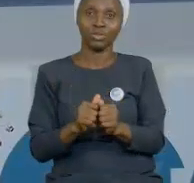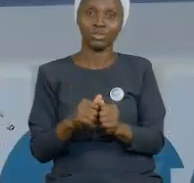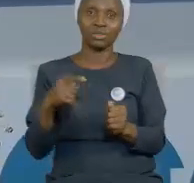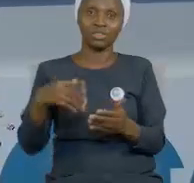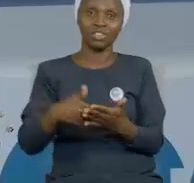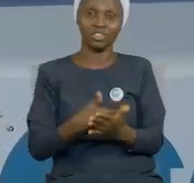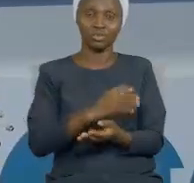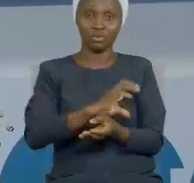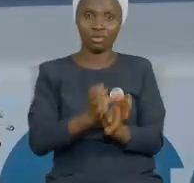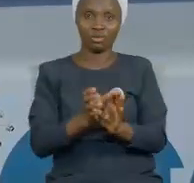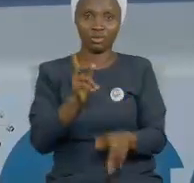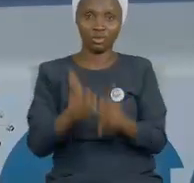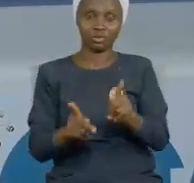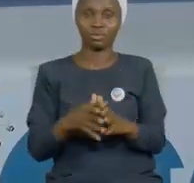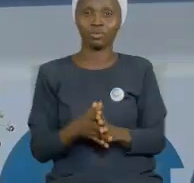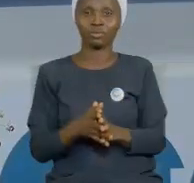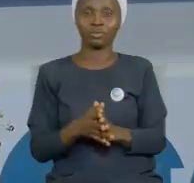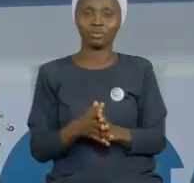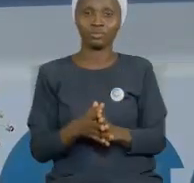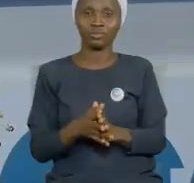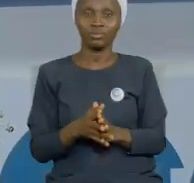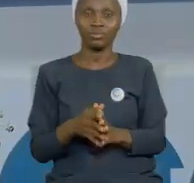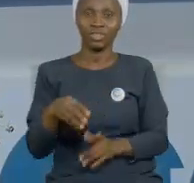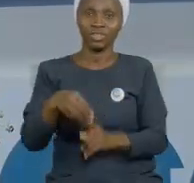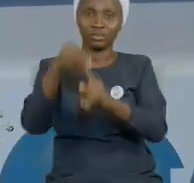So have a special lunch hour with Jesus.